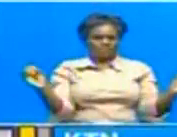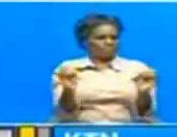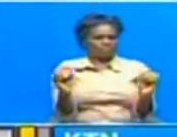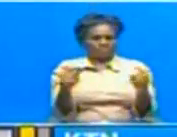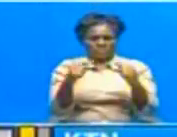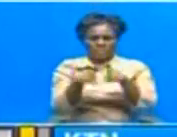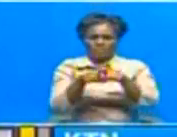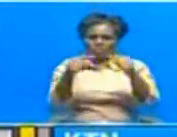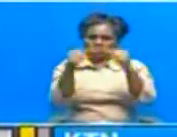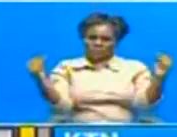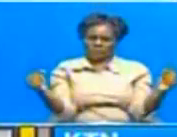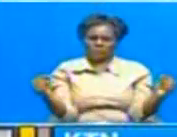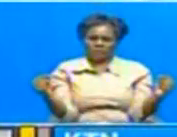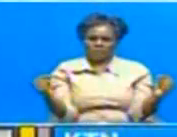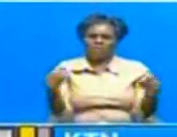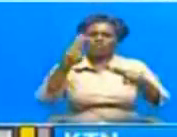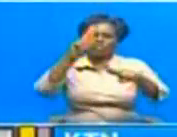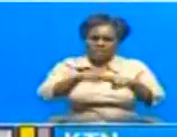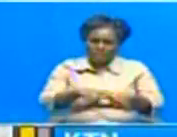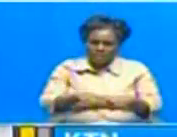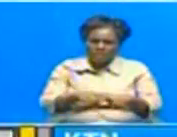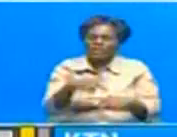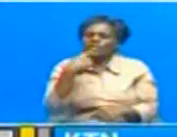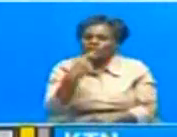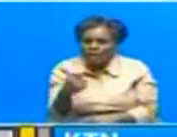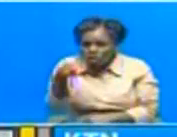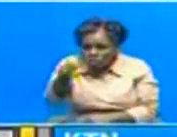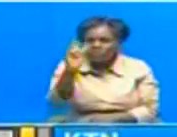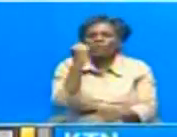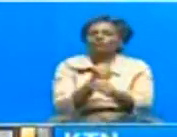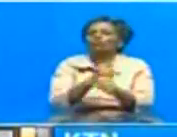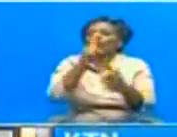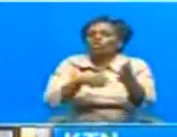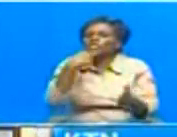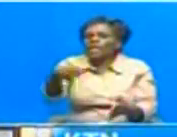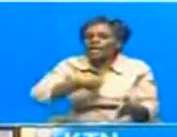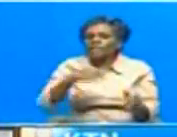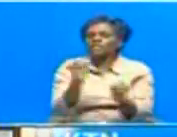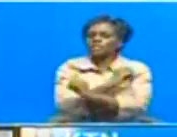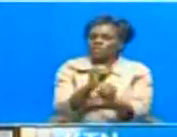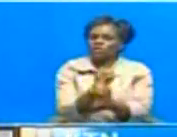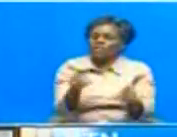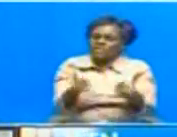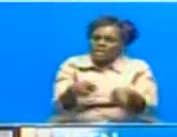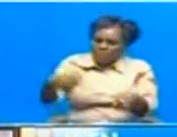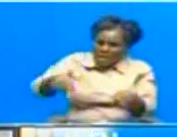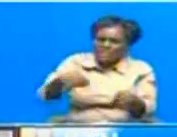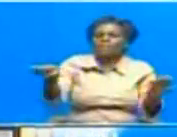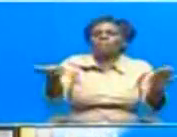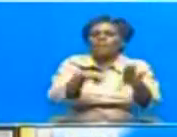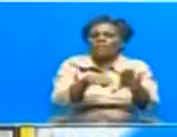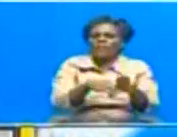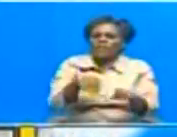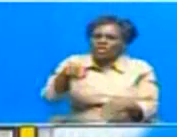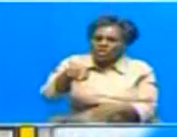the opposition to sit with us and tell us what you guys are doing. Yet we are actors. So you're acting as if you